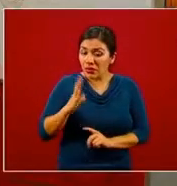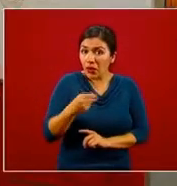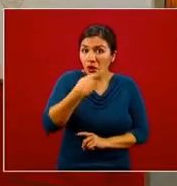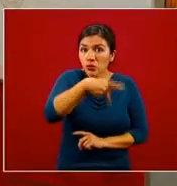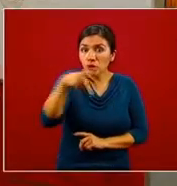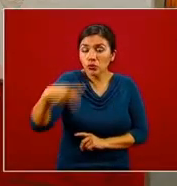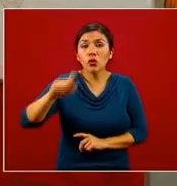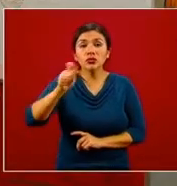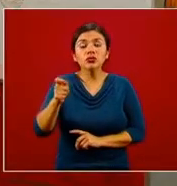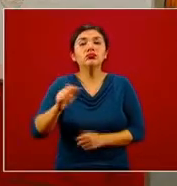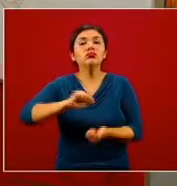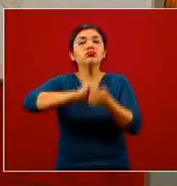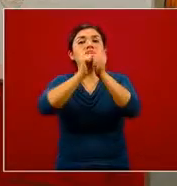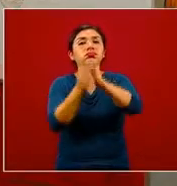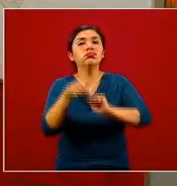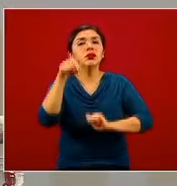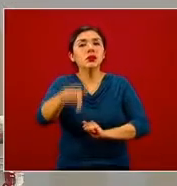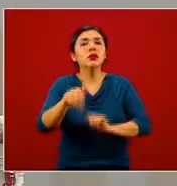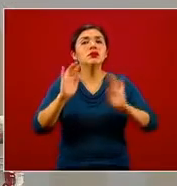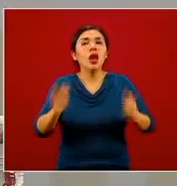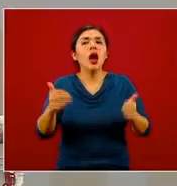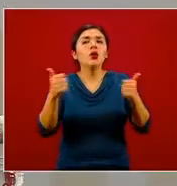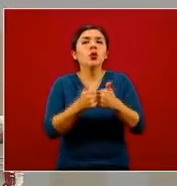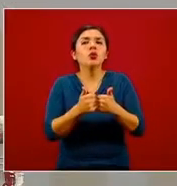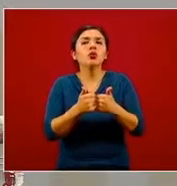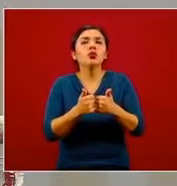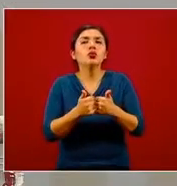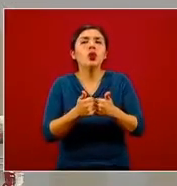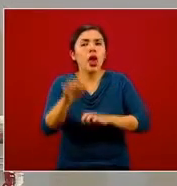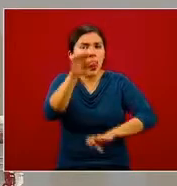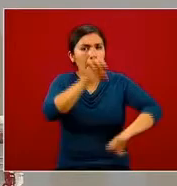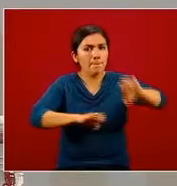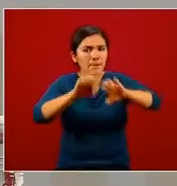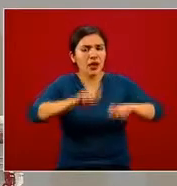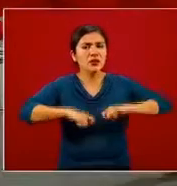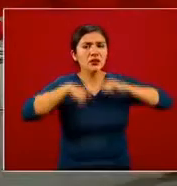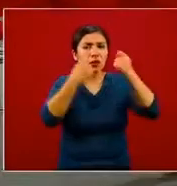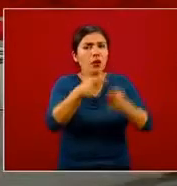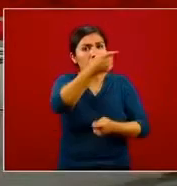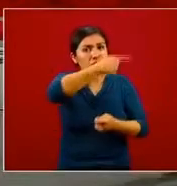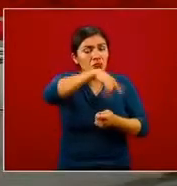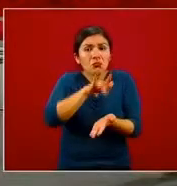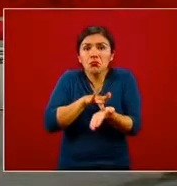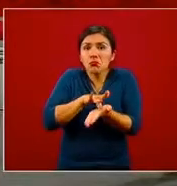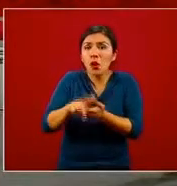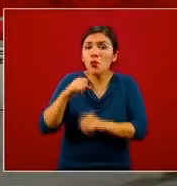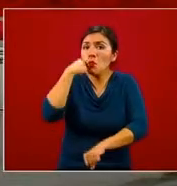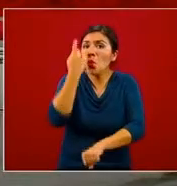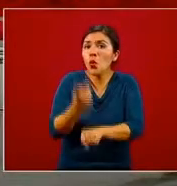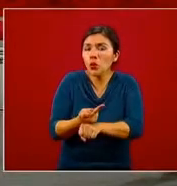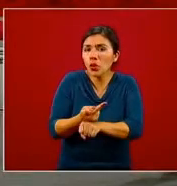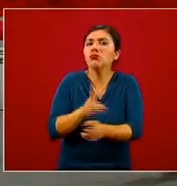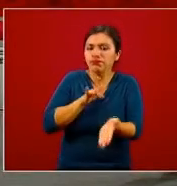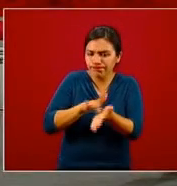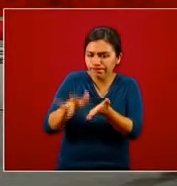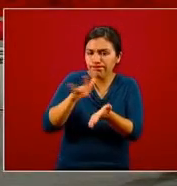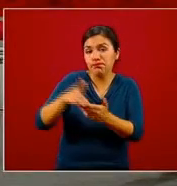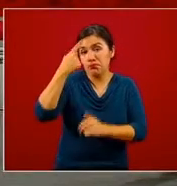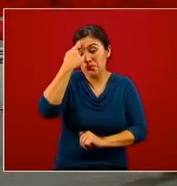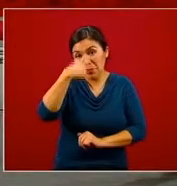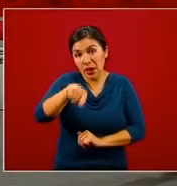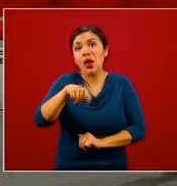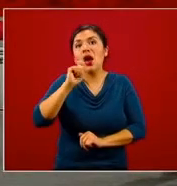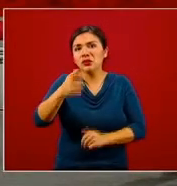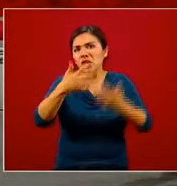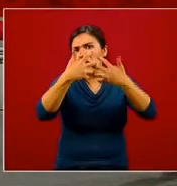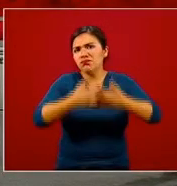that way. And those national developments that were designed and the technology